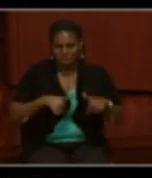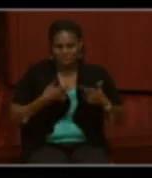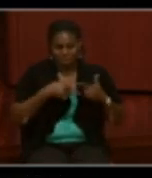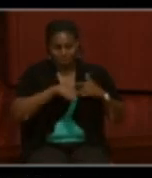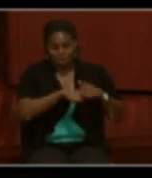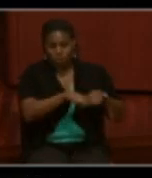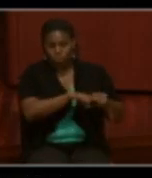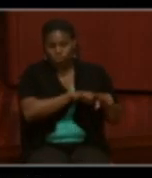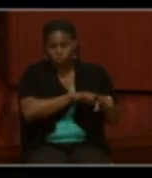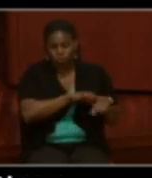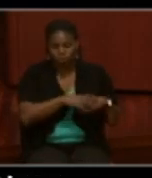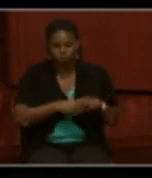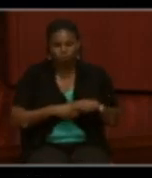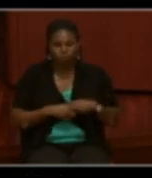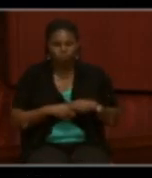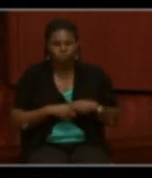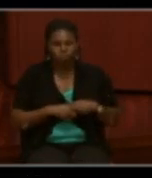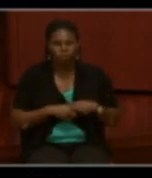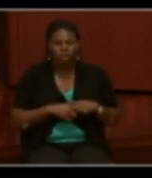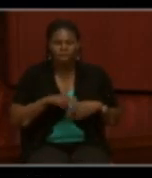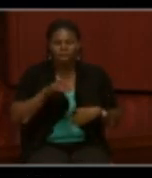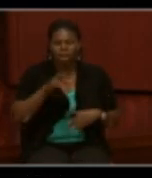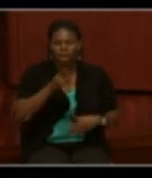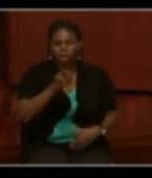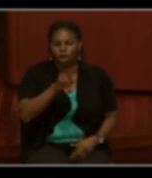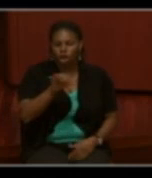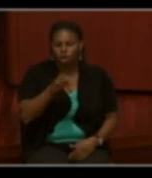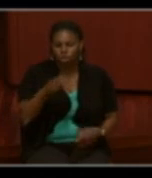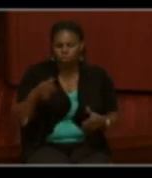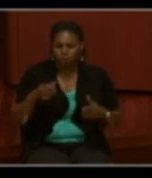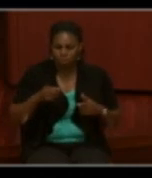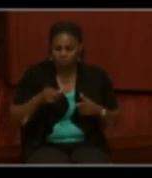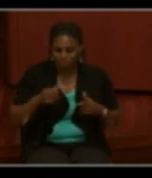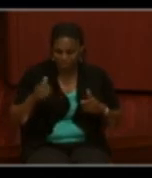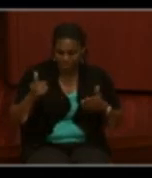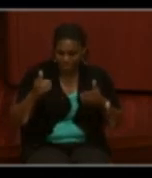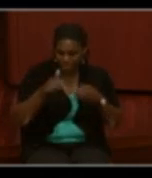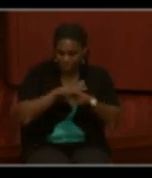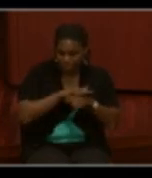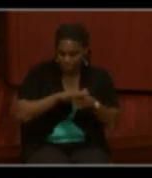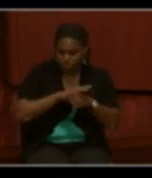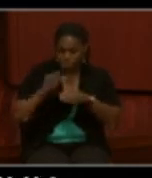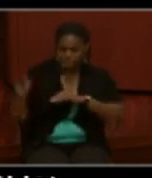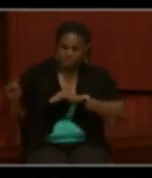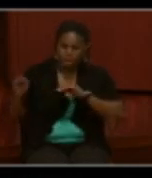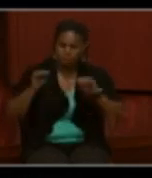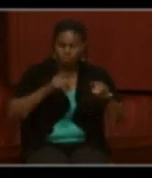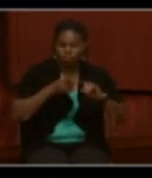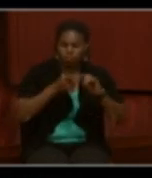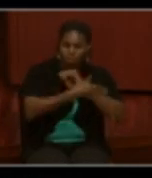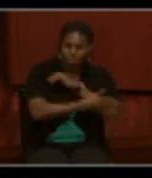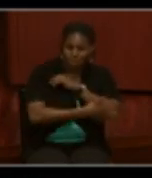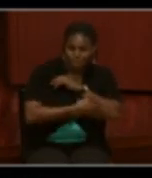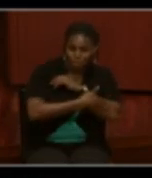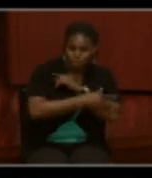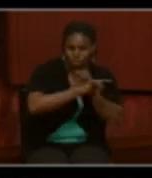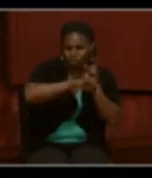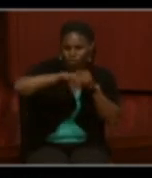common, especially in urban areas. As people began to move in from the countryside, oftentimes those